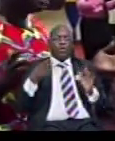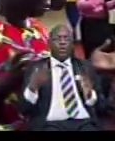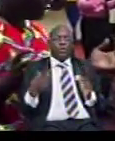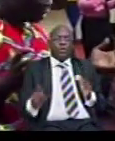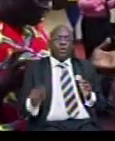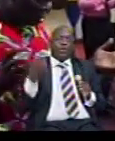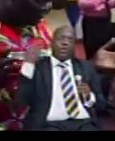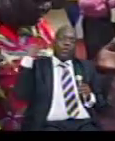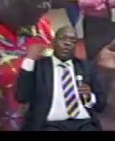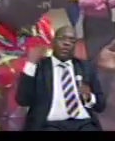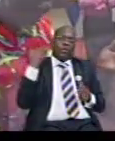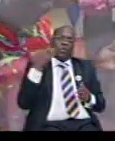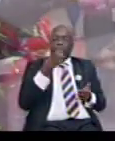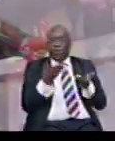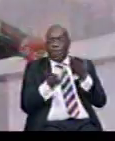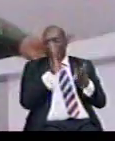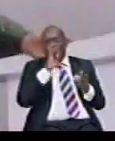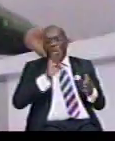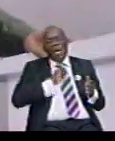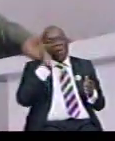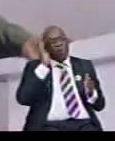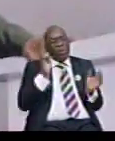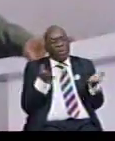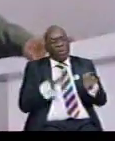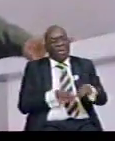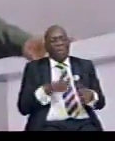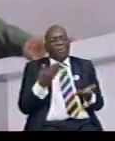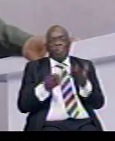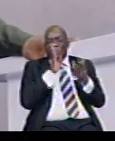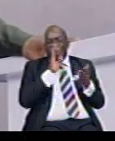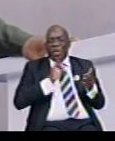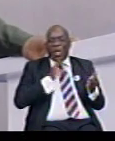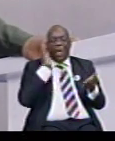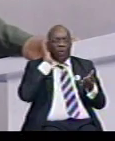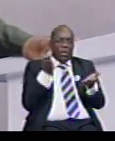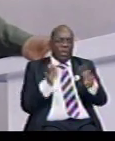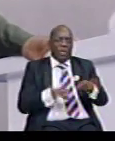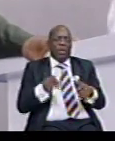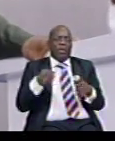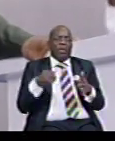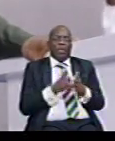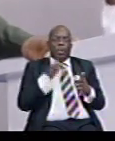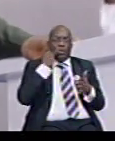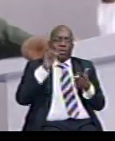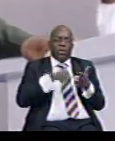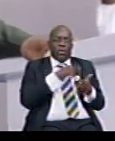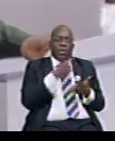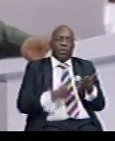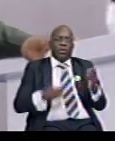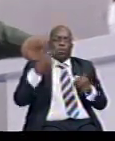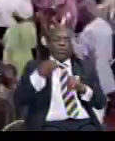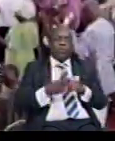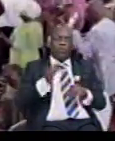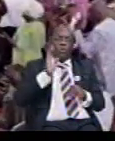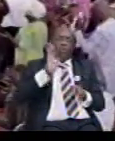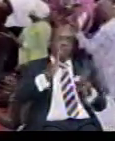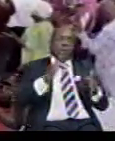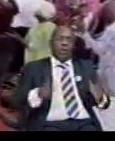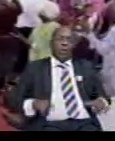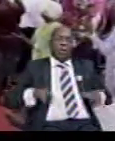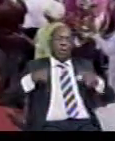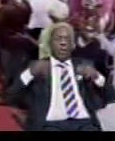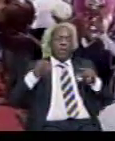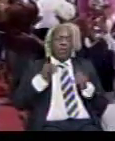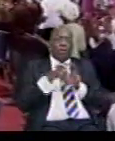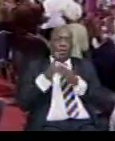Maybe I will die. Maybe I will die. It is canceled from your life in Jesus' name.